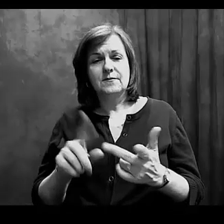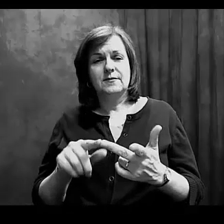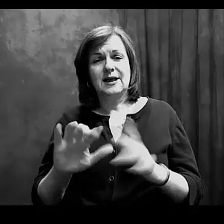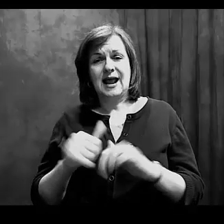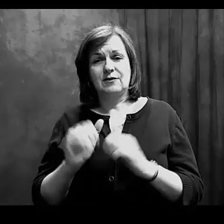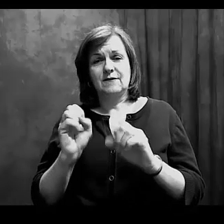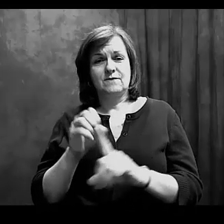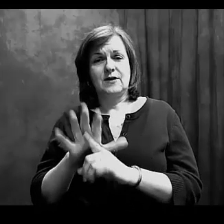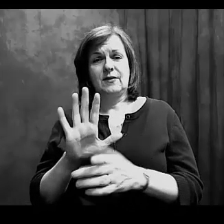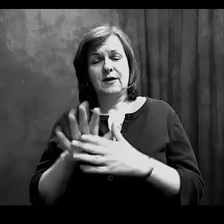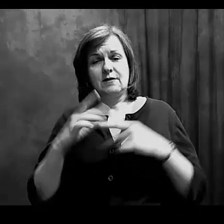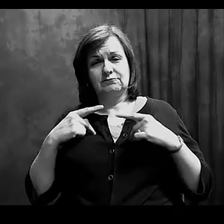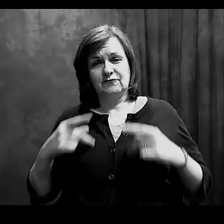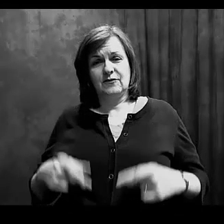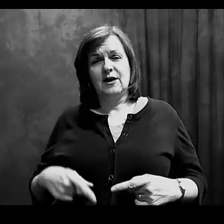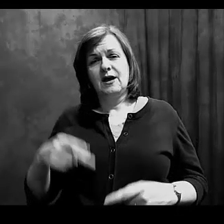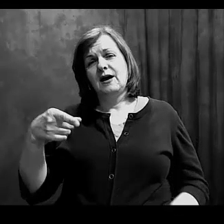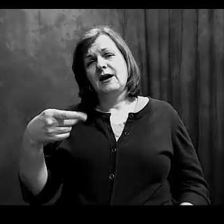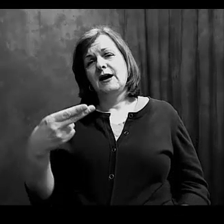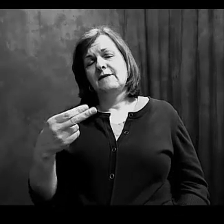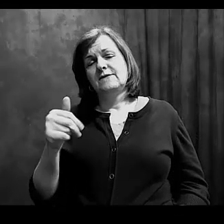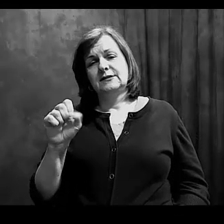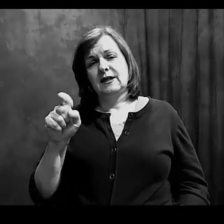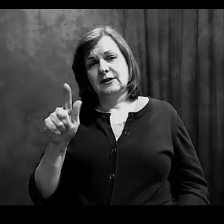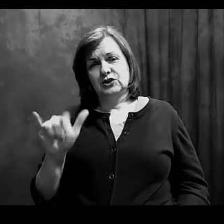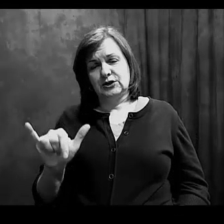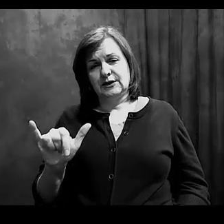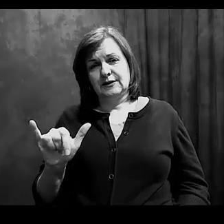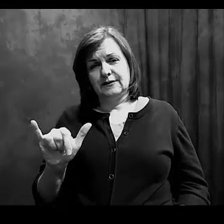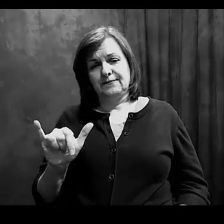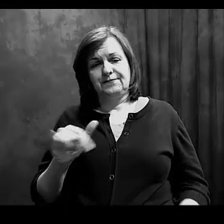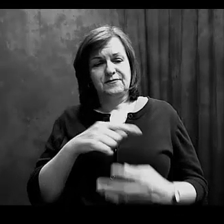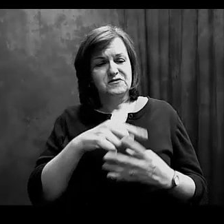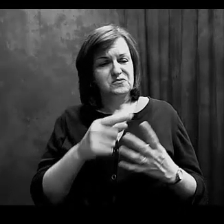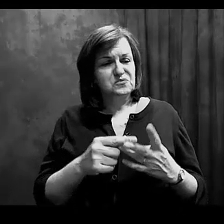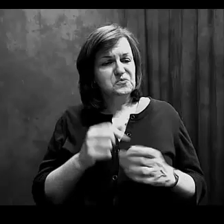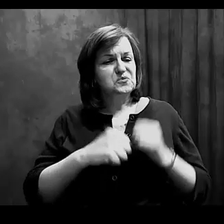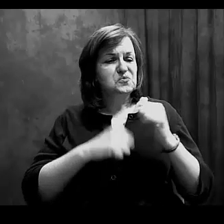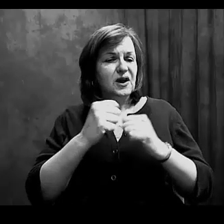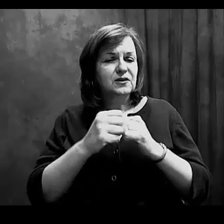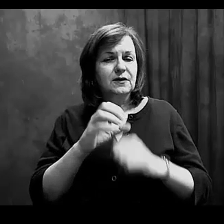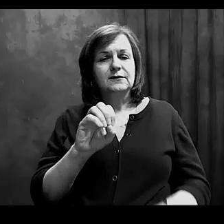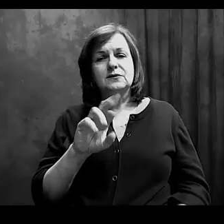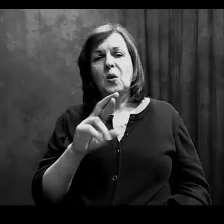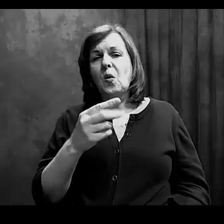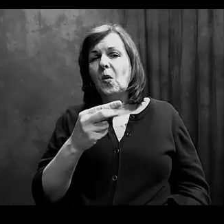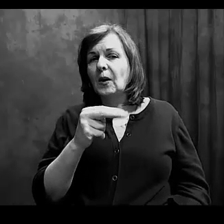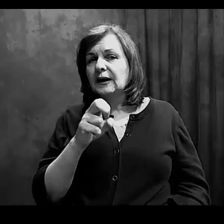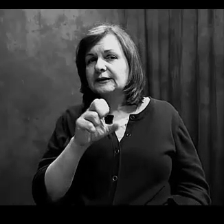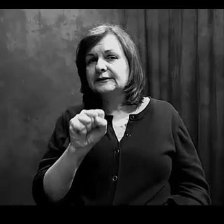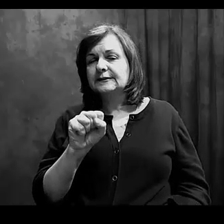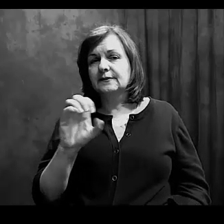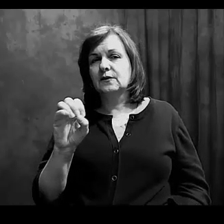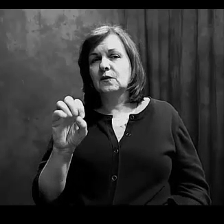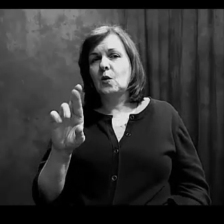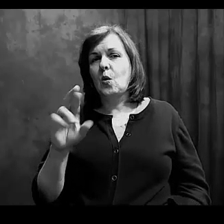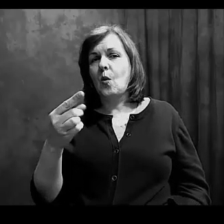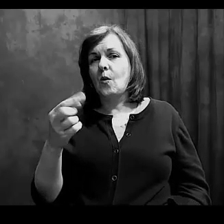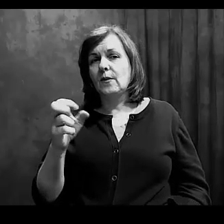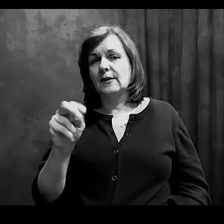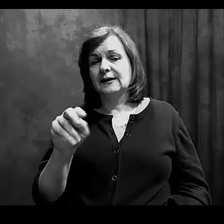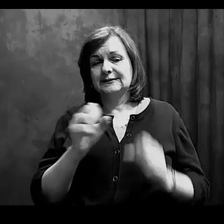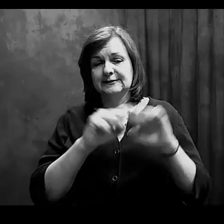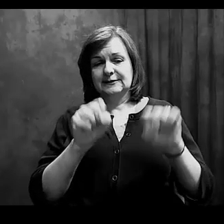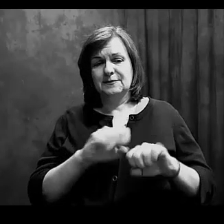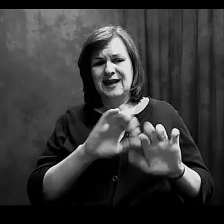how does it affect their physiology? What is it about the functioning of the structures and organs and organ systems that